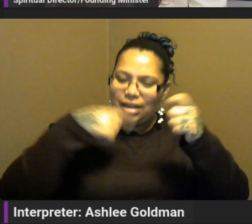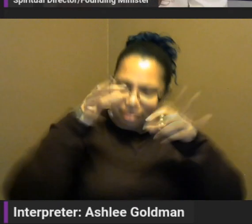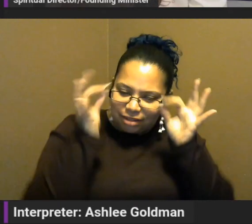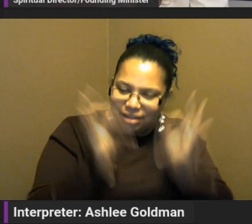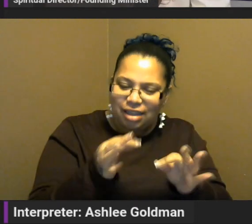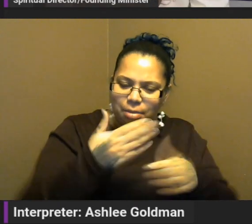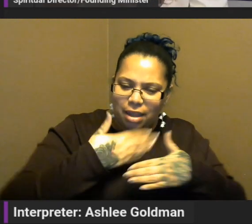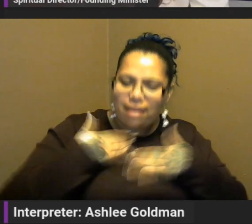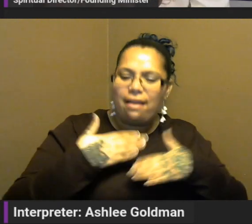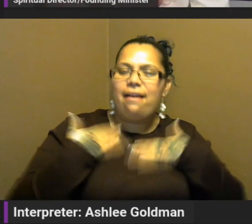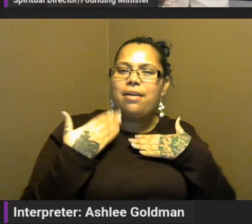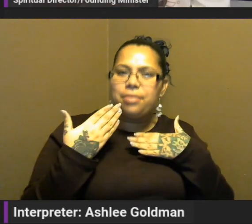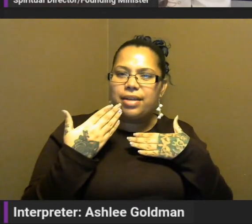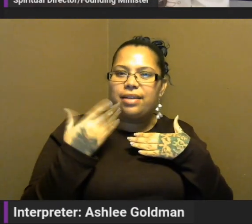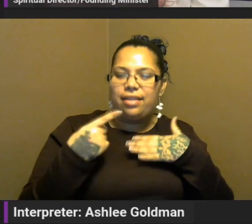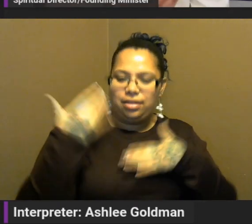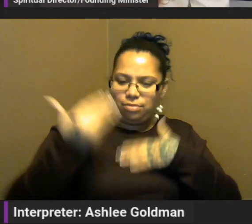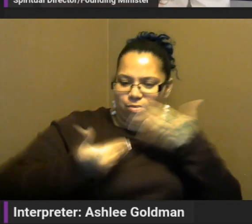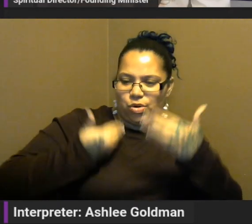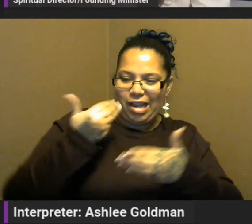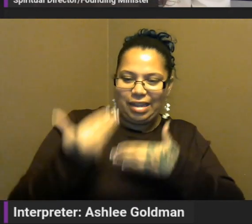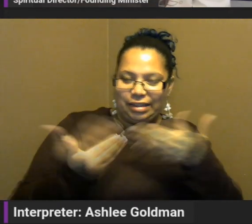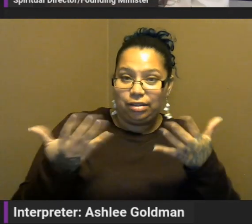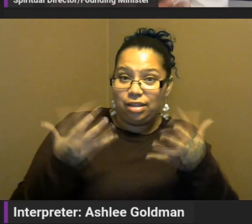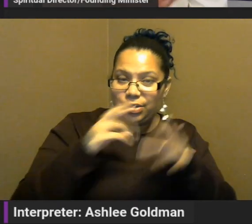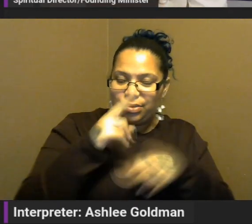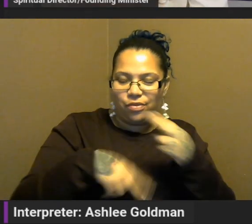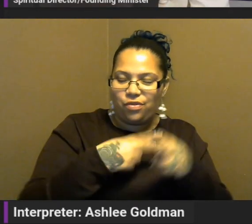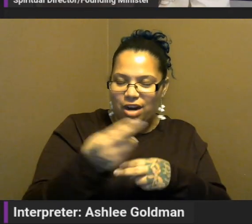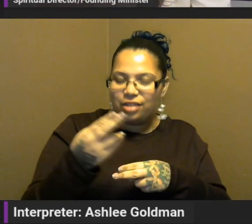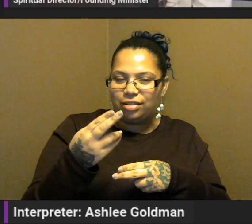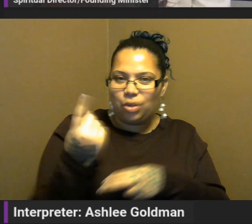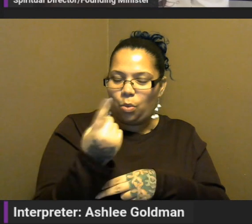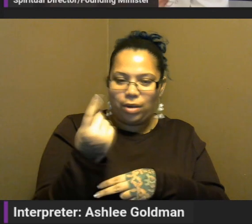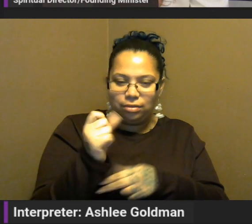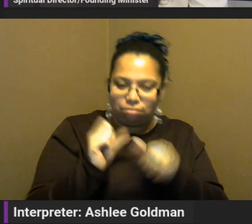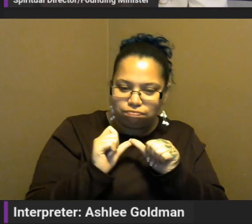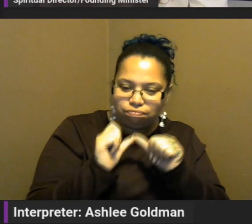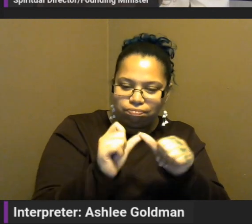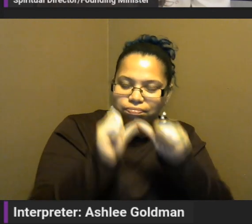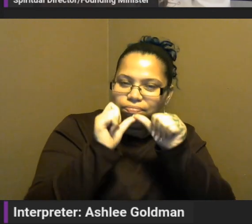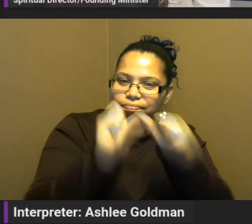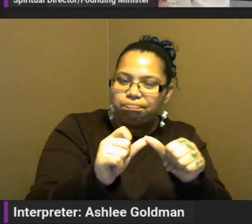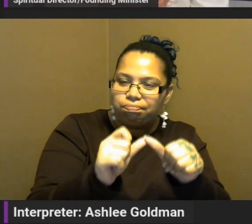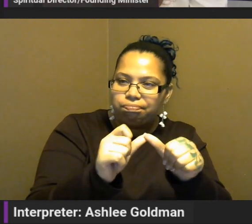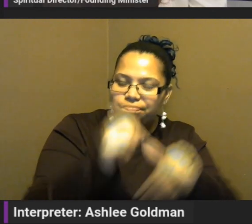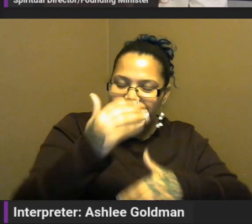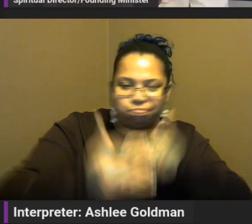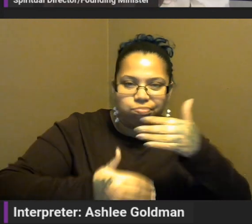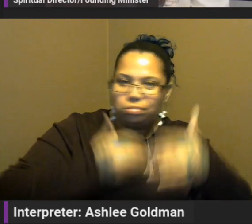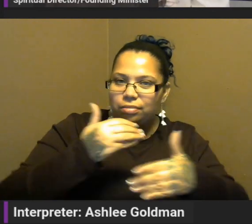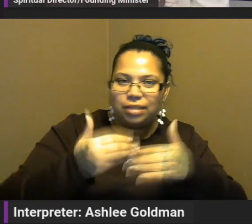grateful in this process of the universe ever being in motion as